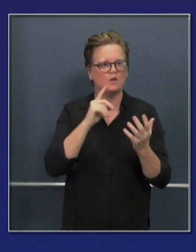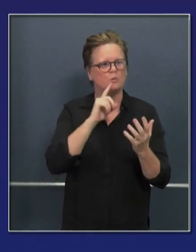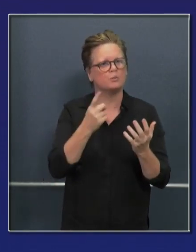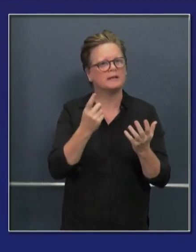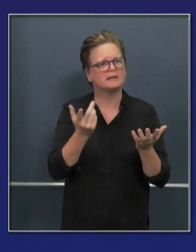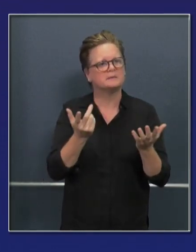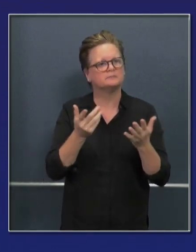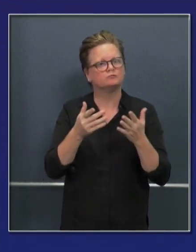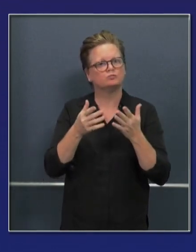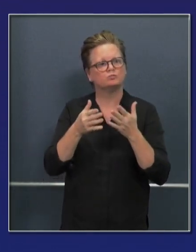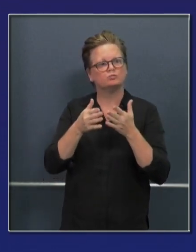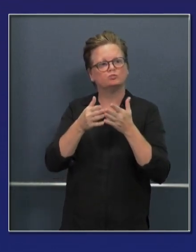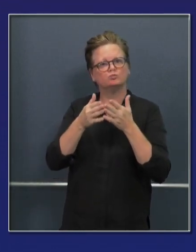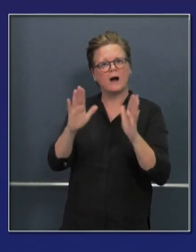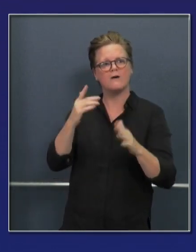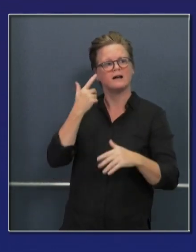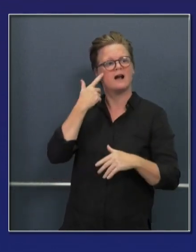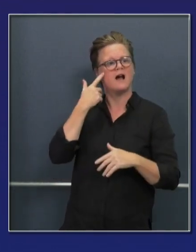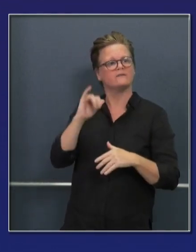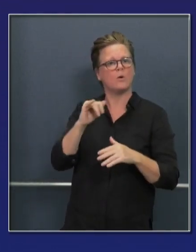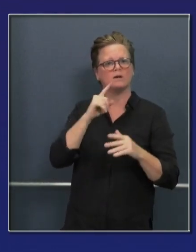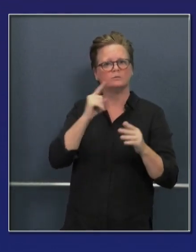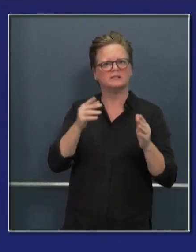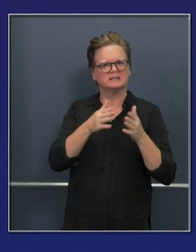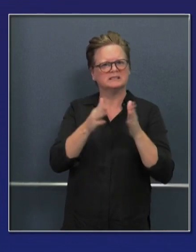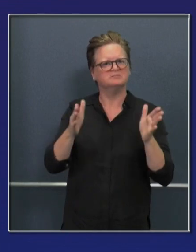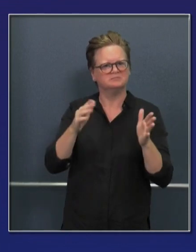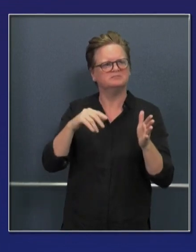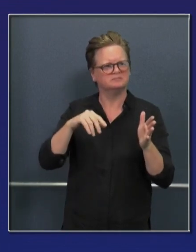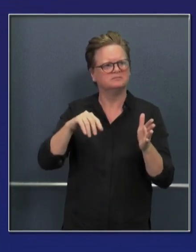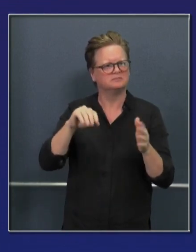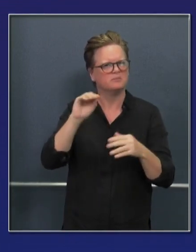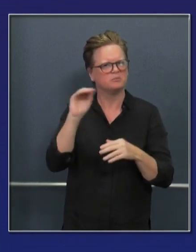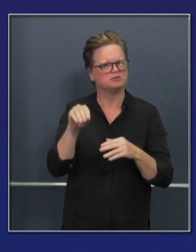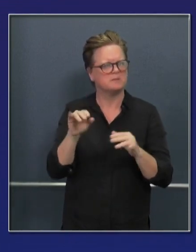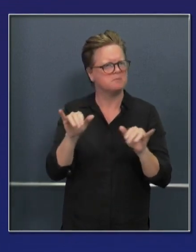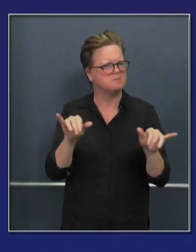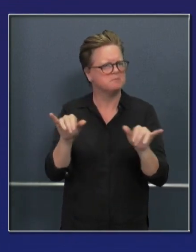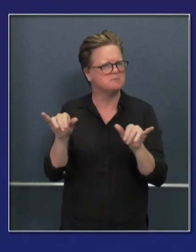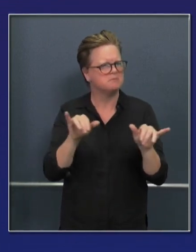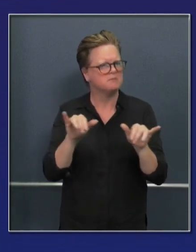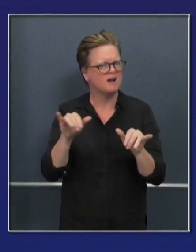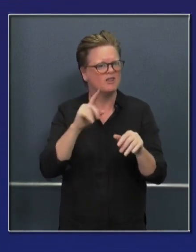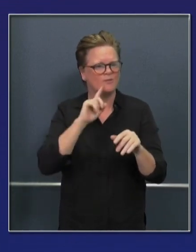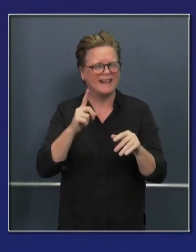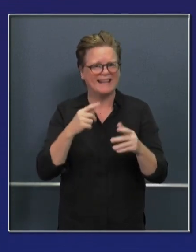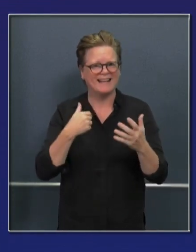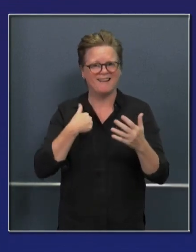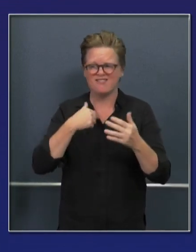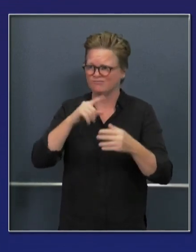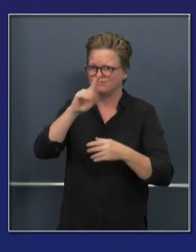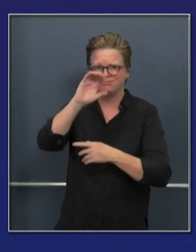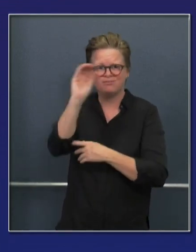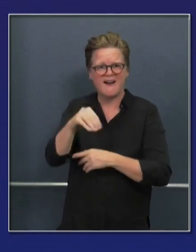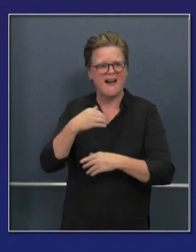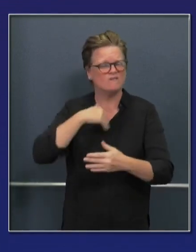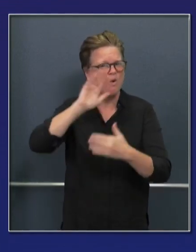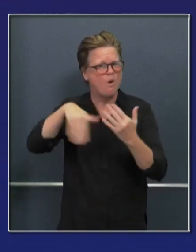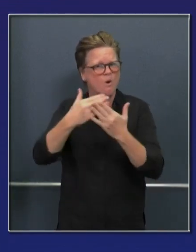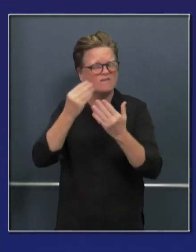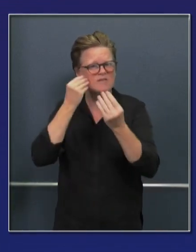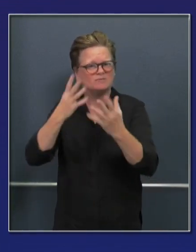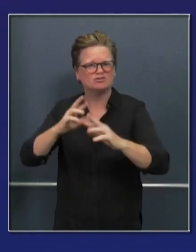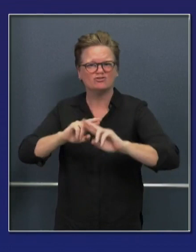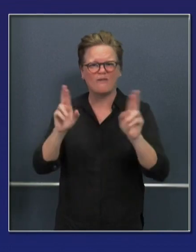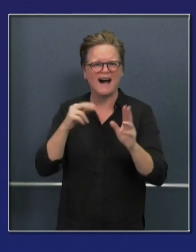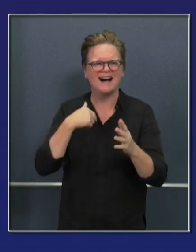for some time. We're getting that data in as quickly as we can. As quickly as I can provide it back to you, I will. But know that,